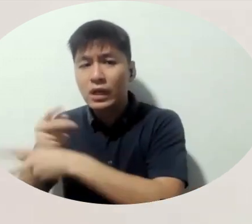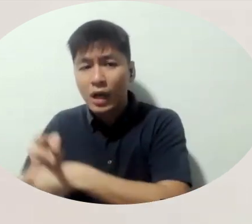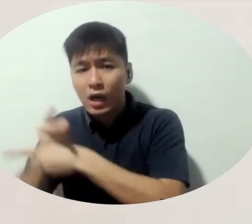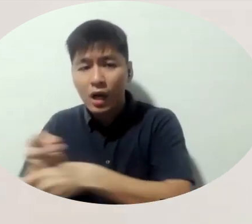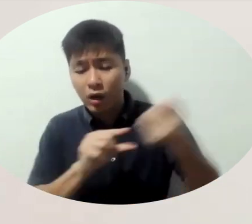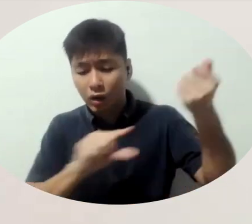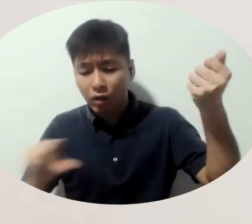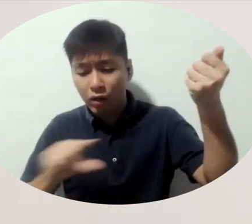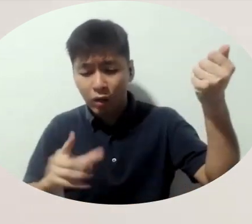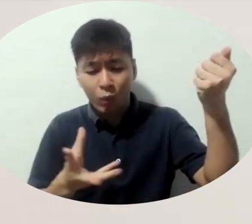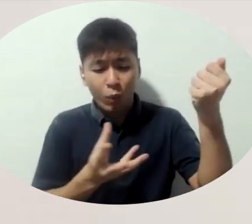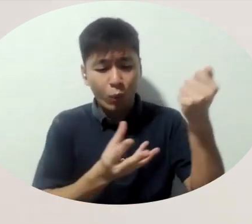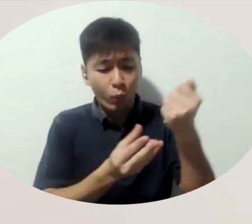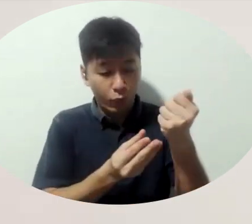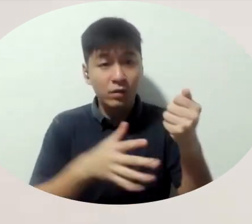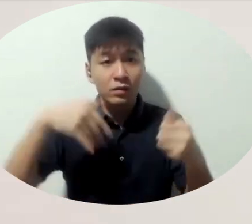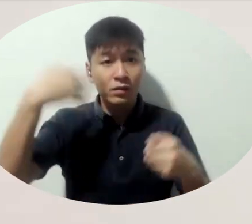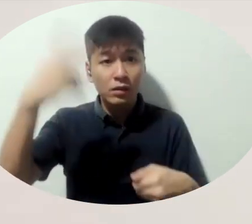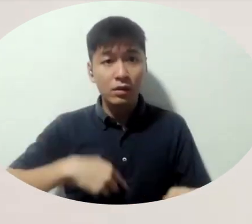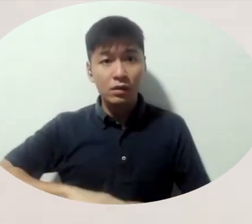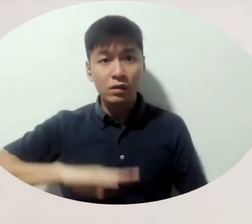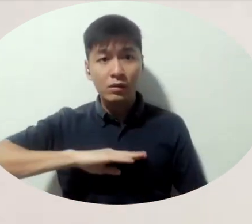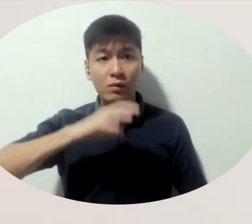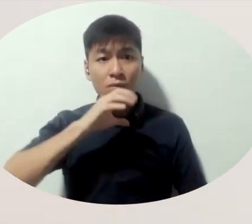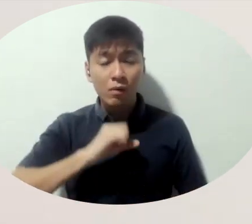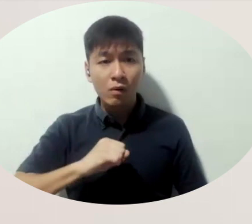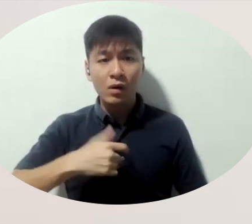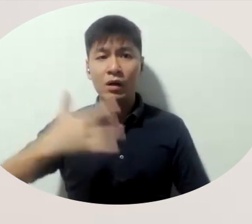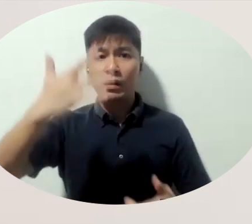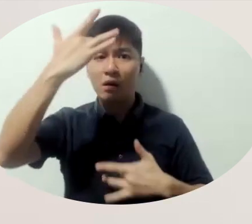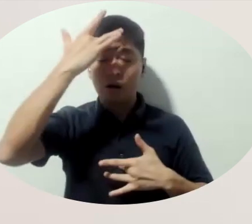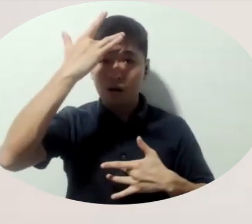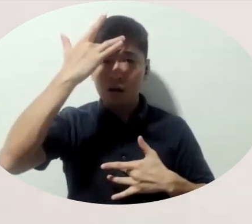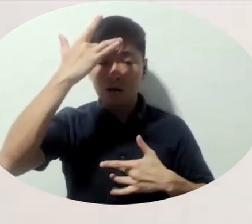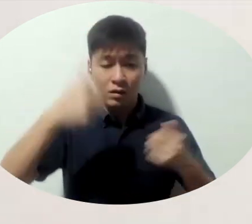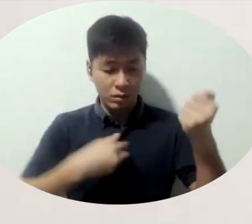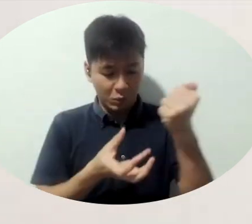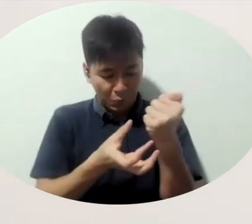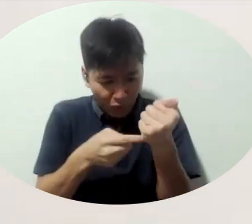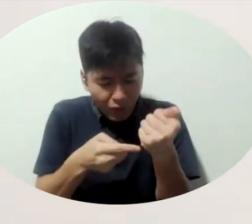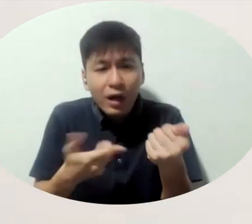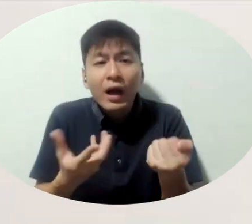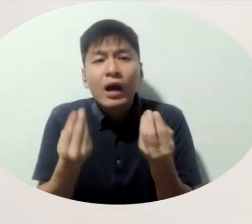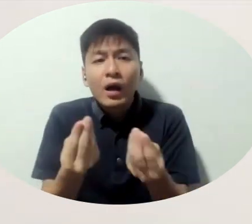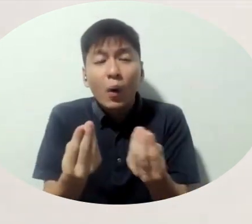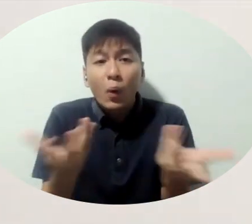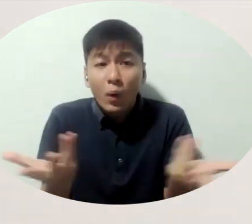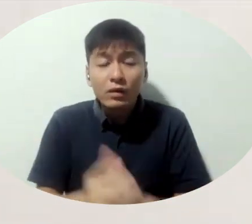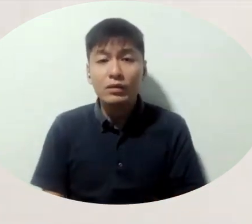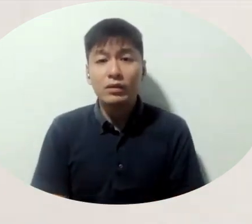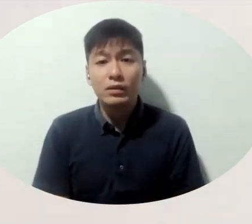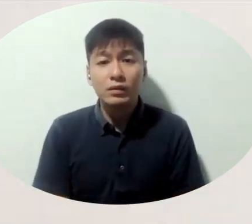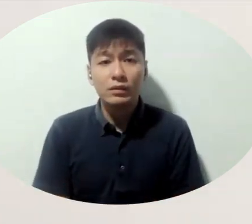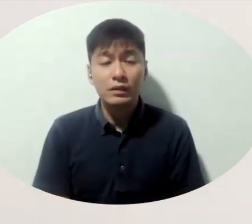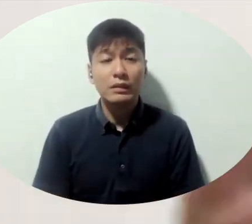therefore, you are just taking this group of healthy, productive adults to care for their loved